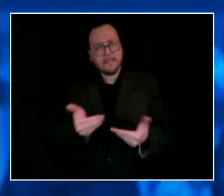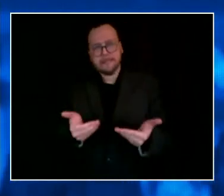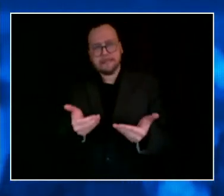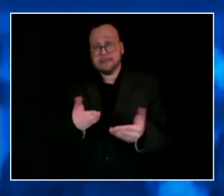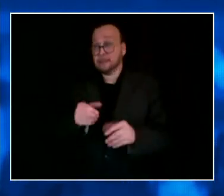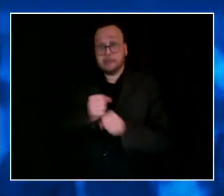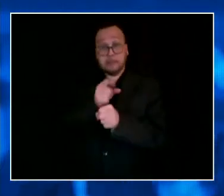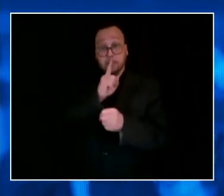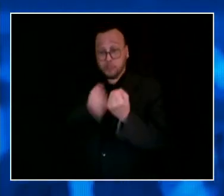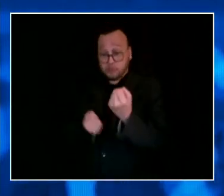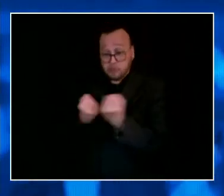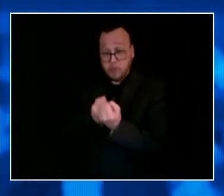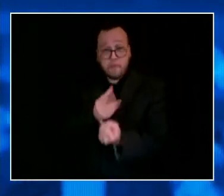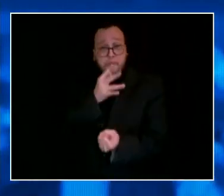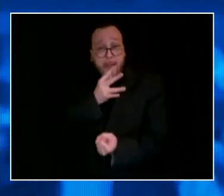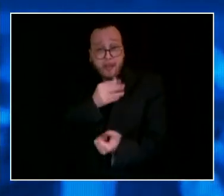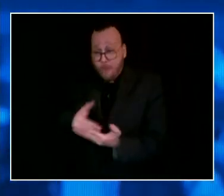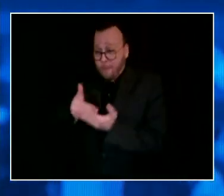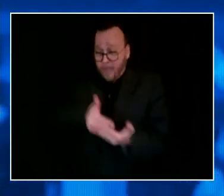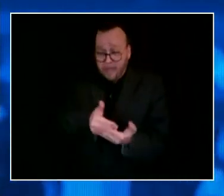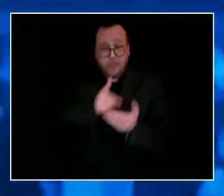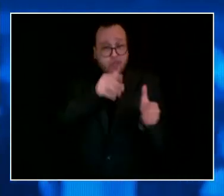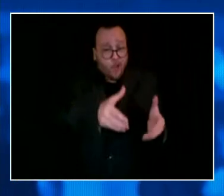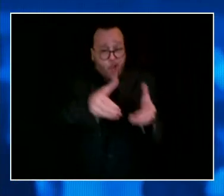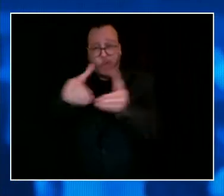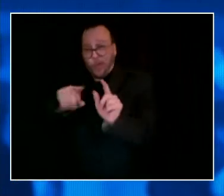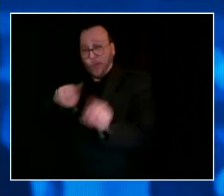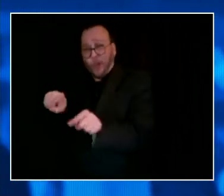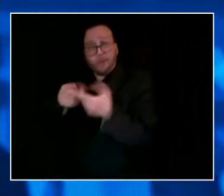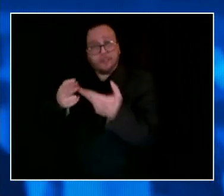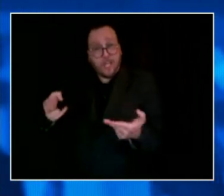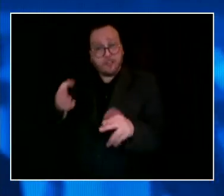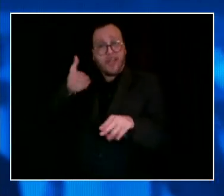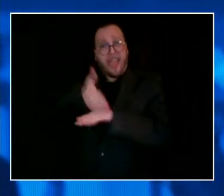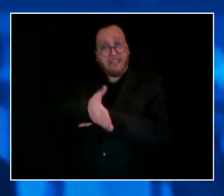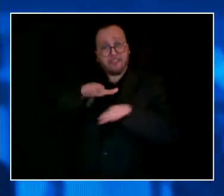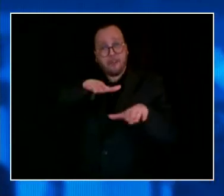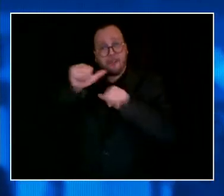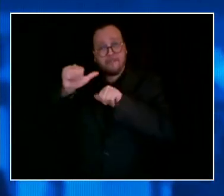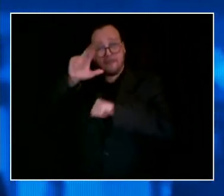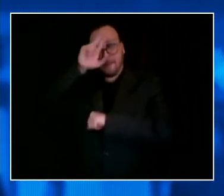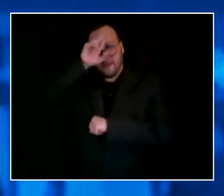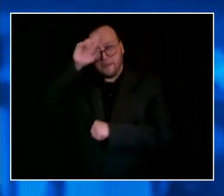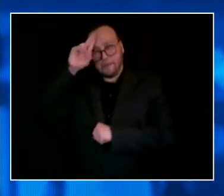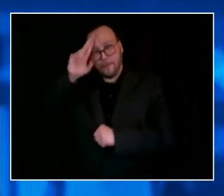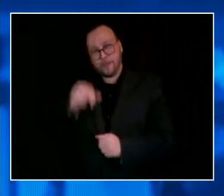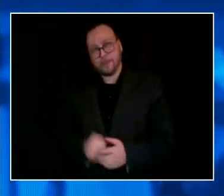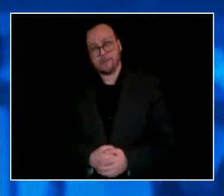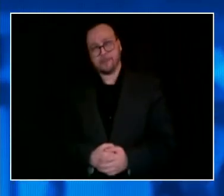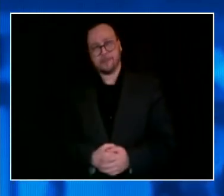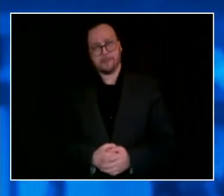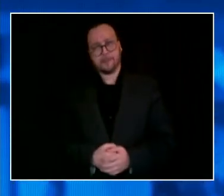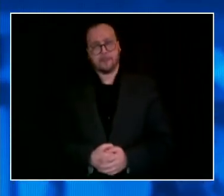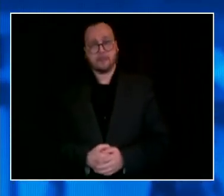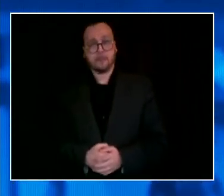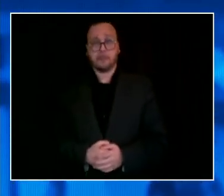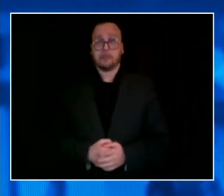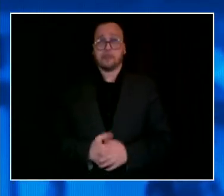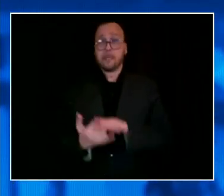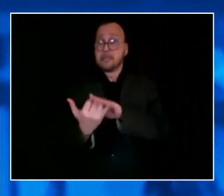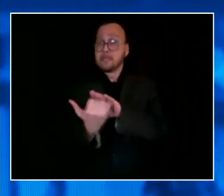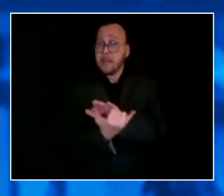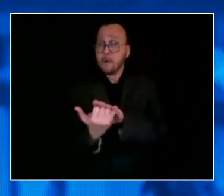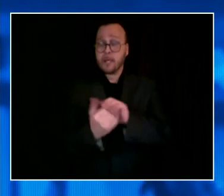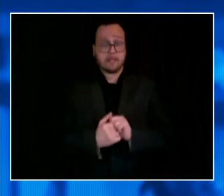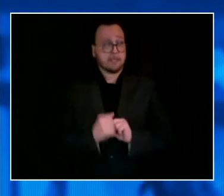babies do not go to a shelter after leaving the hospital. Subways, serious mental